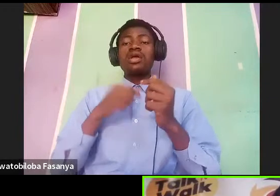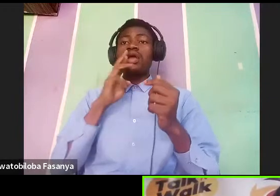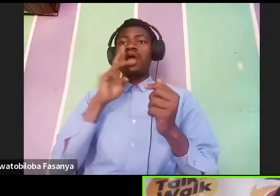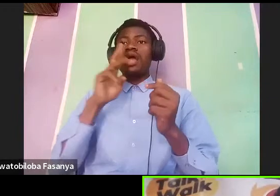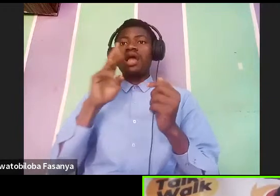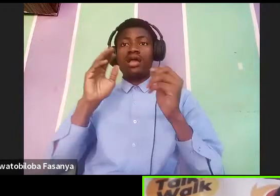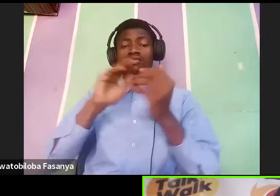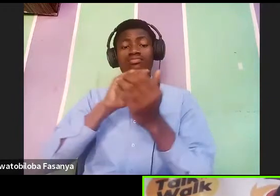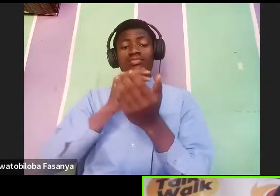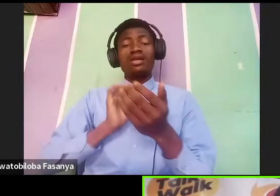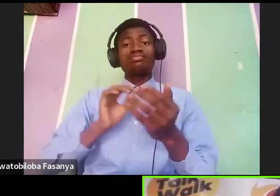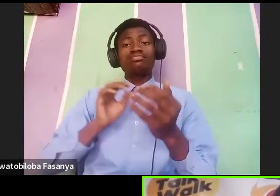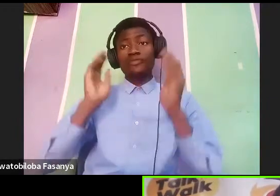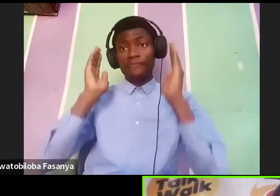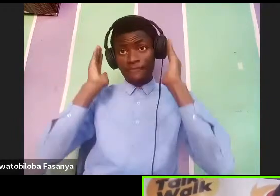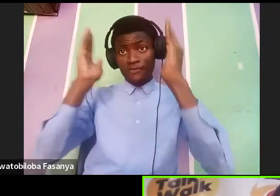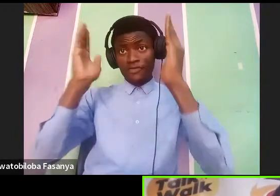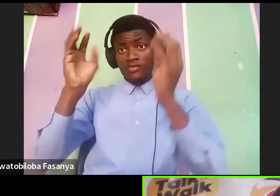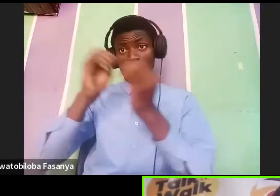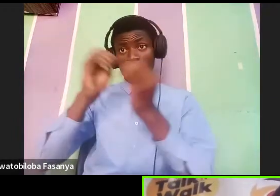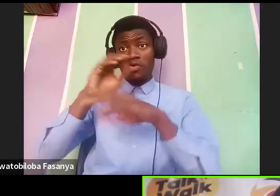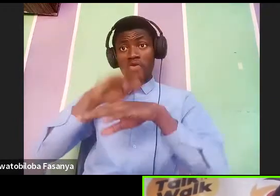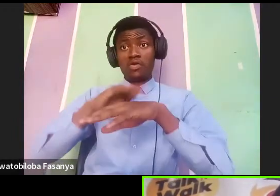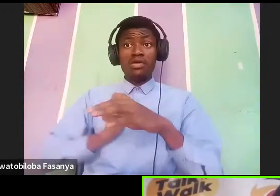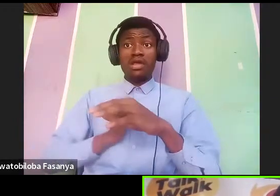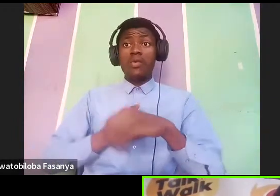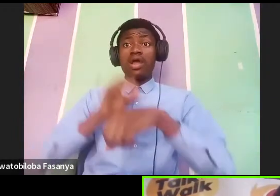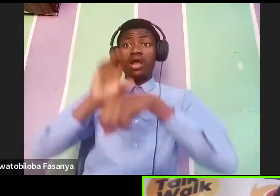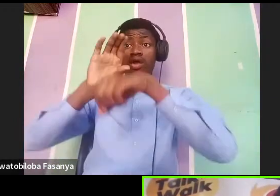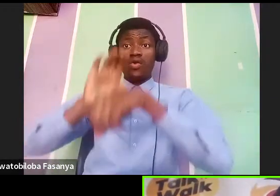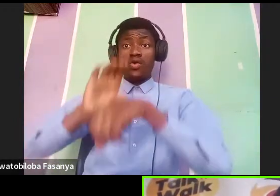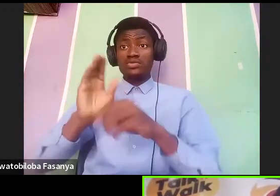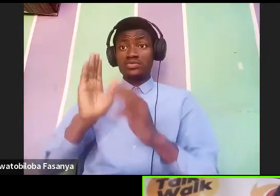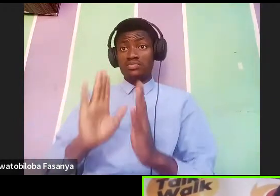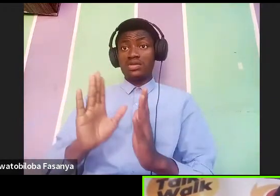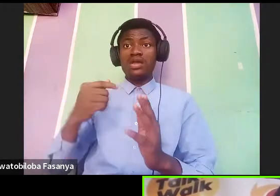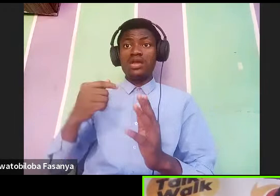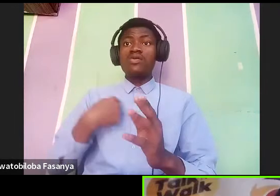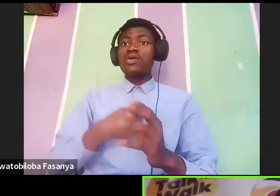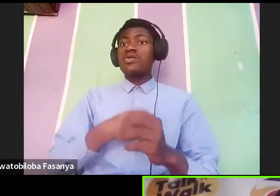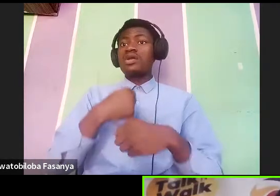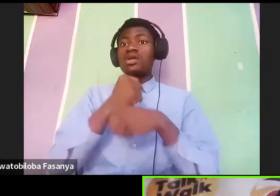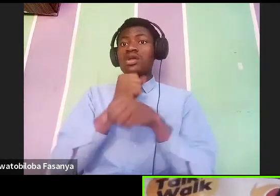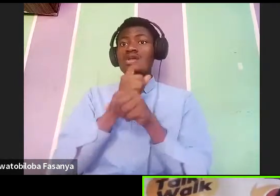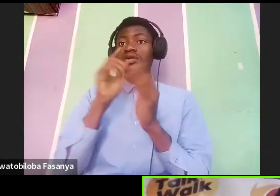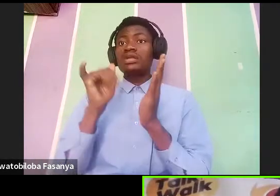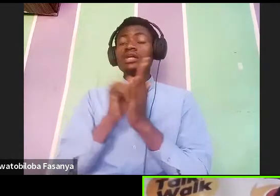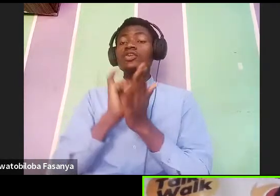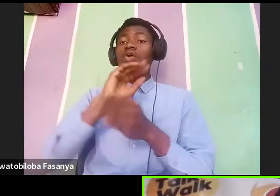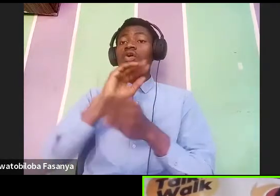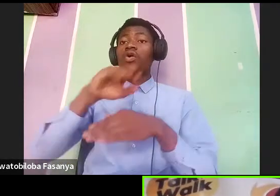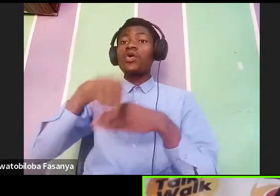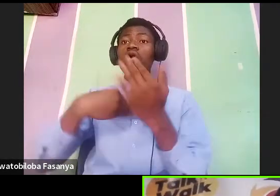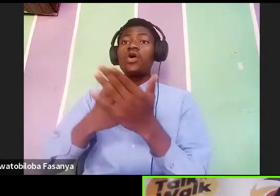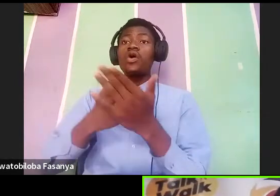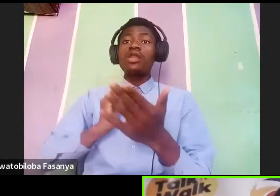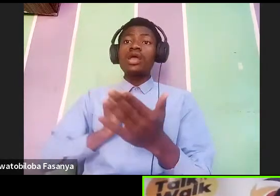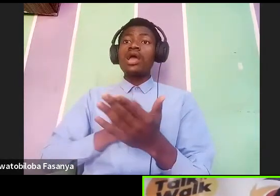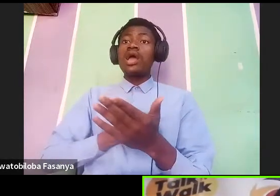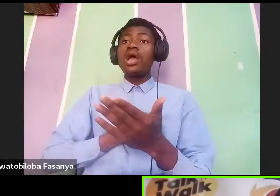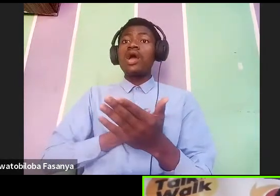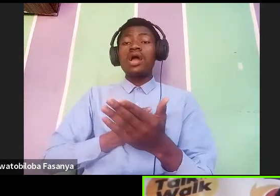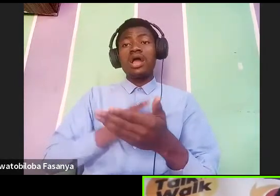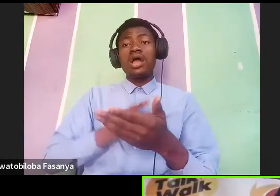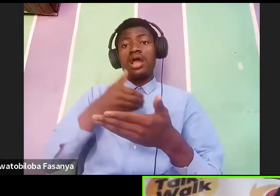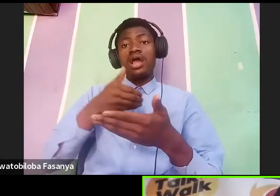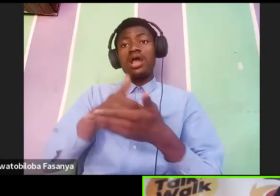of ensuring that all our clients and customers enjoy seamless access to care